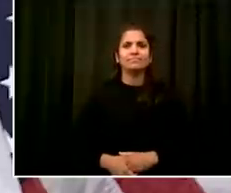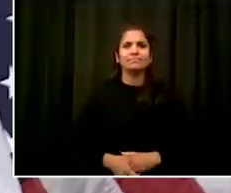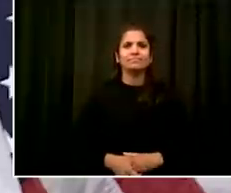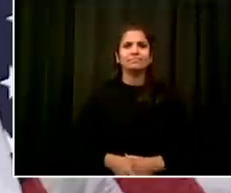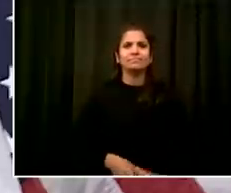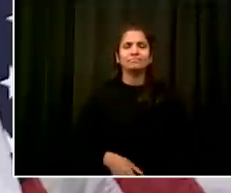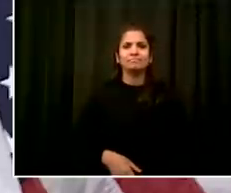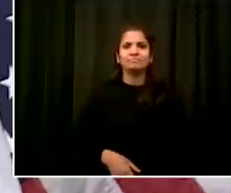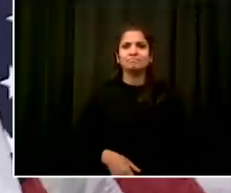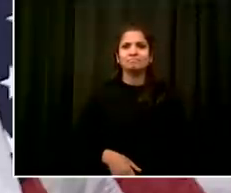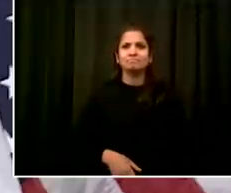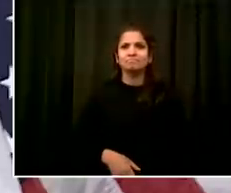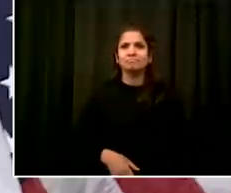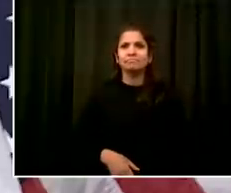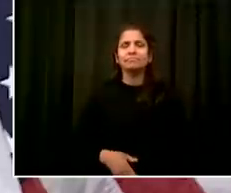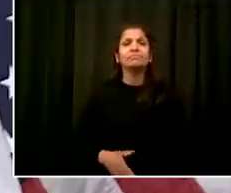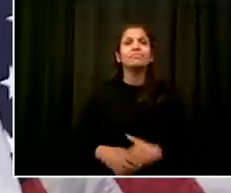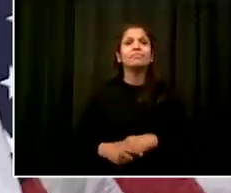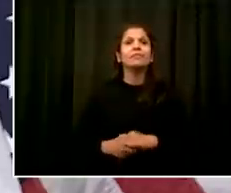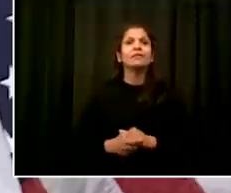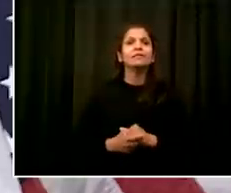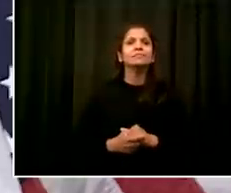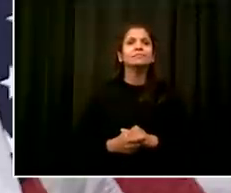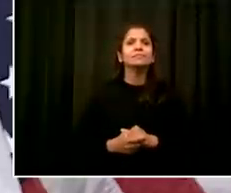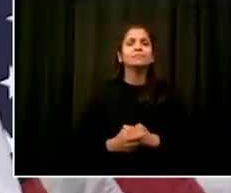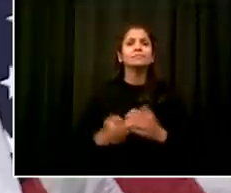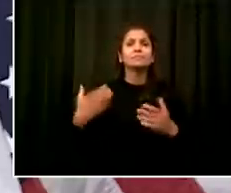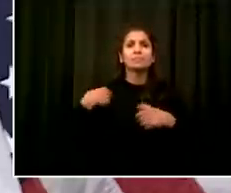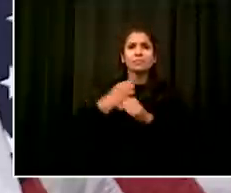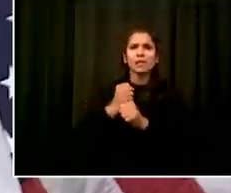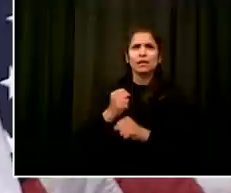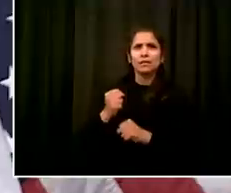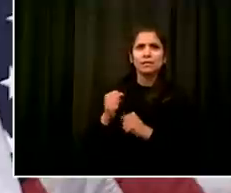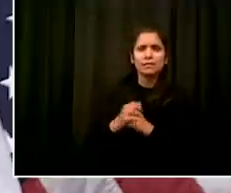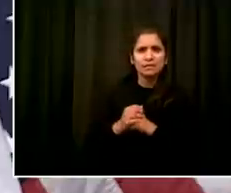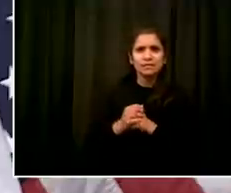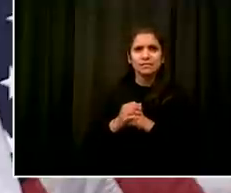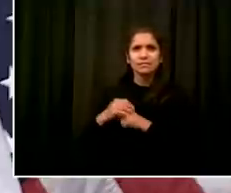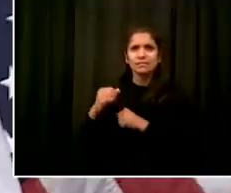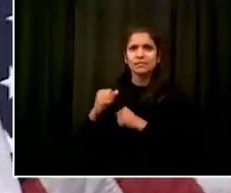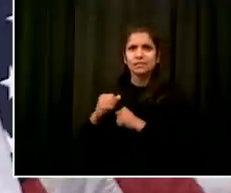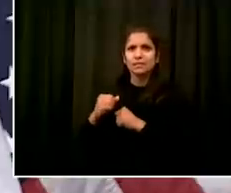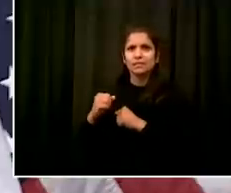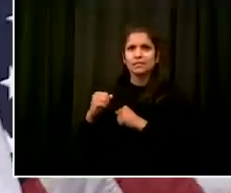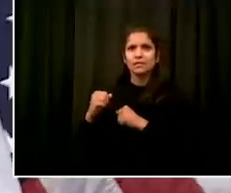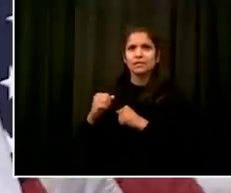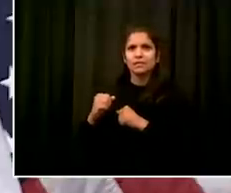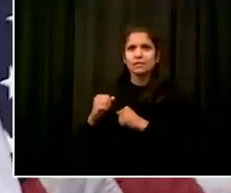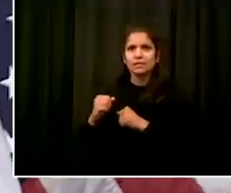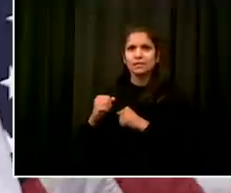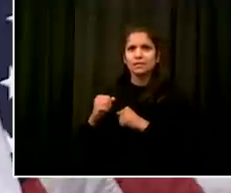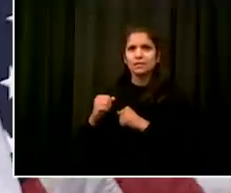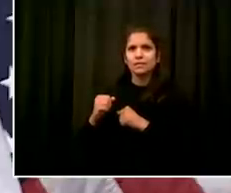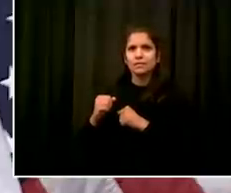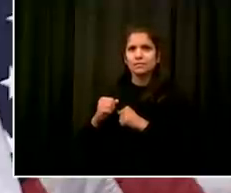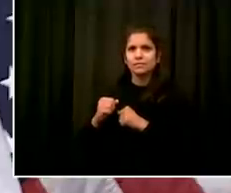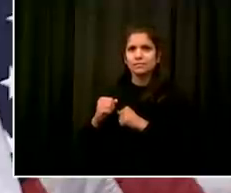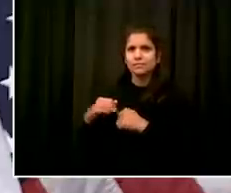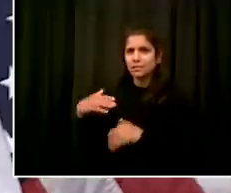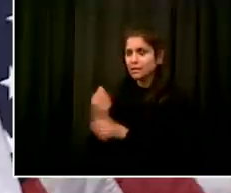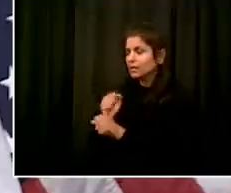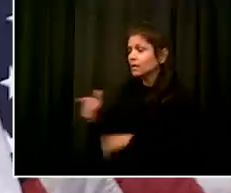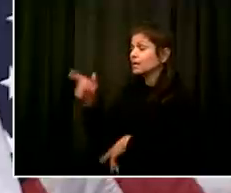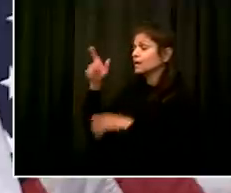elected civilian leadership makes the central decisions and respects the policing professionals and,